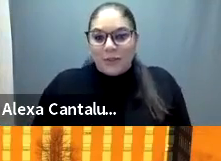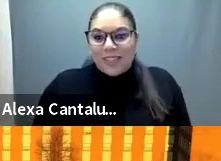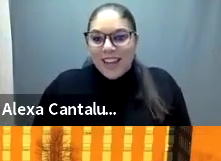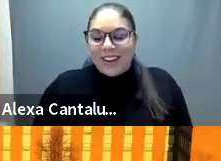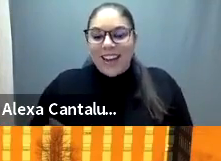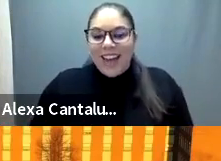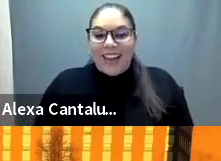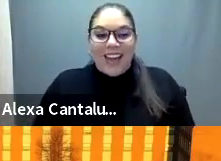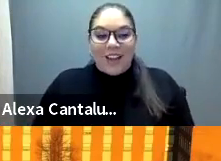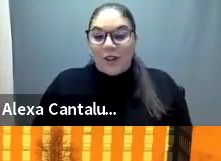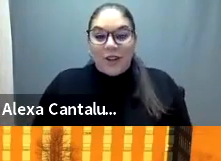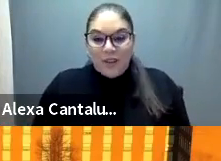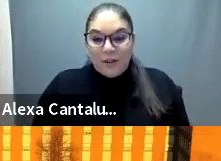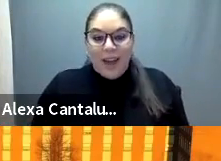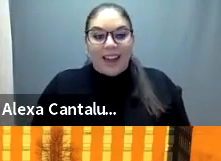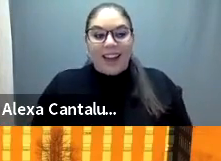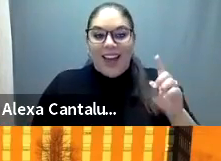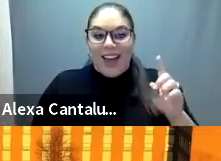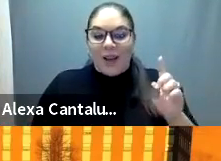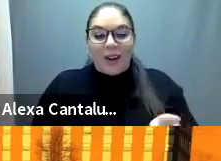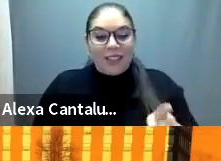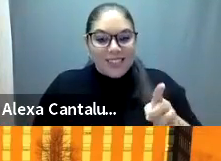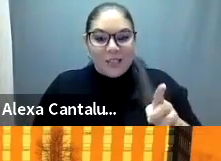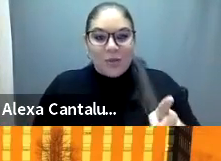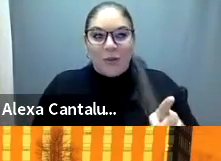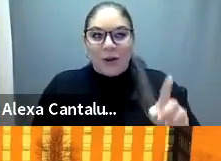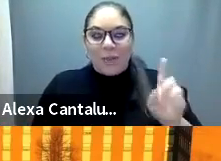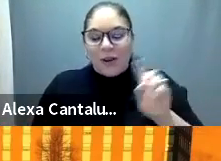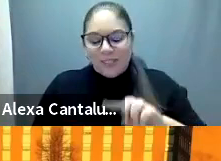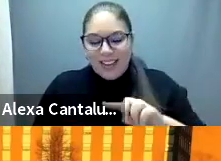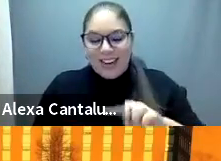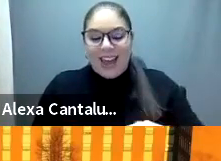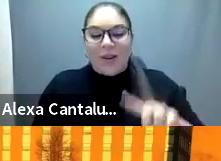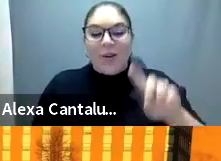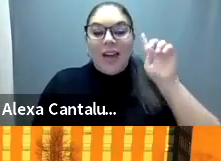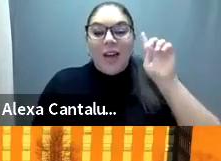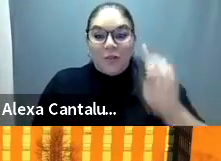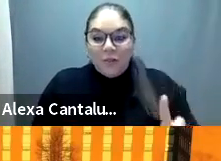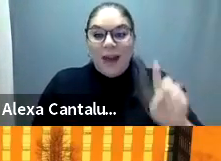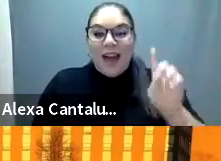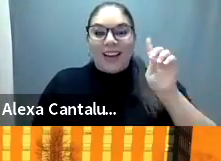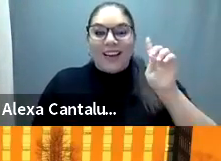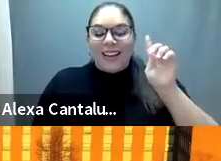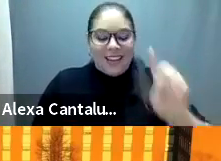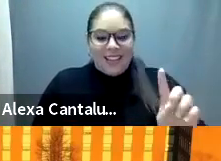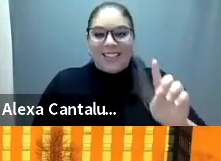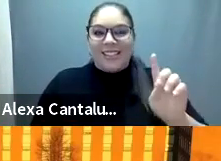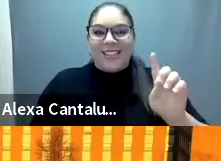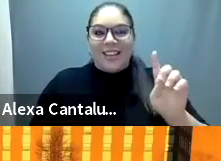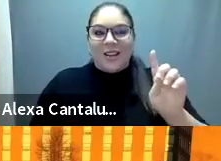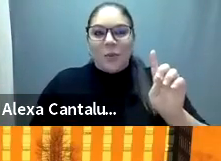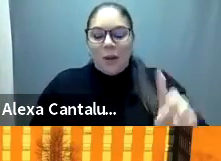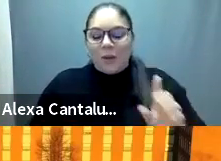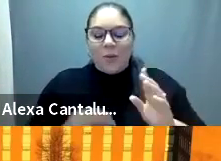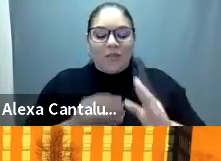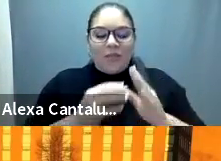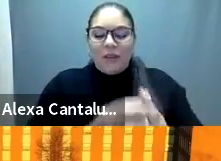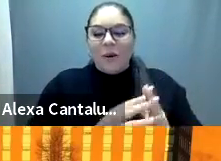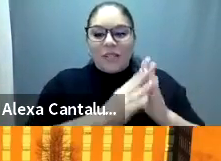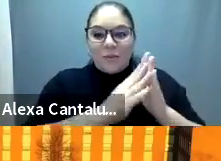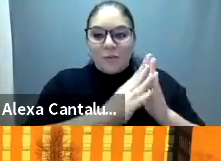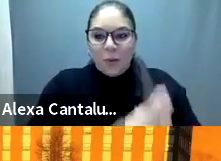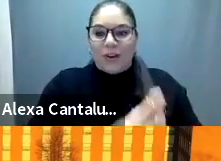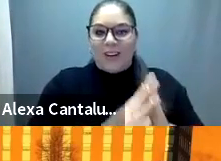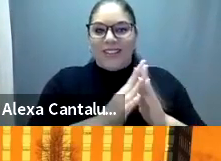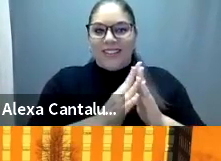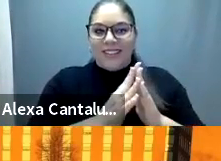more interpreters there and get great feedback. And I wanted to say this before, but I'll say it now. Feedback is probably one of the